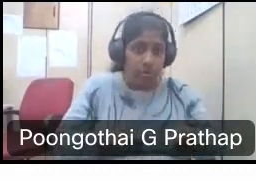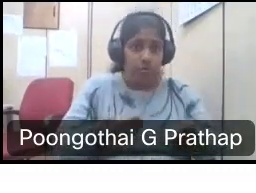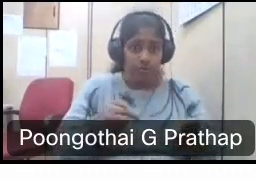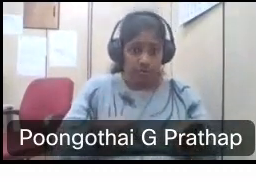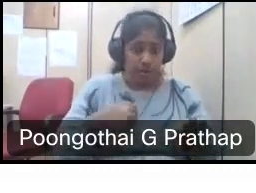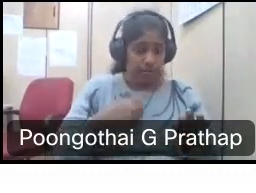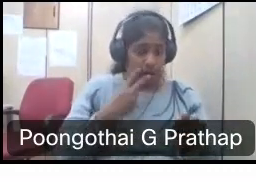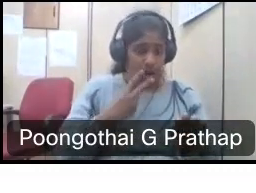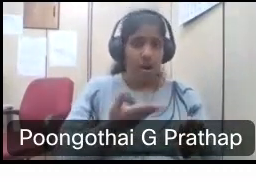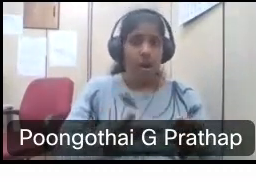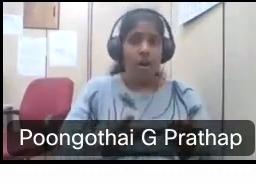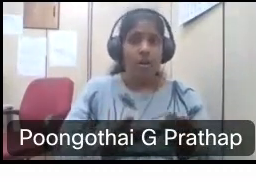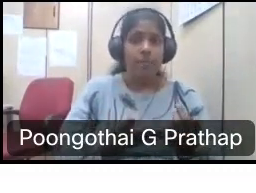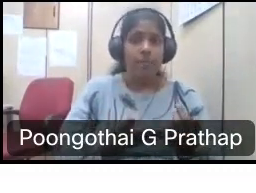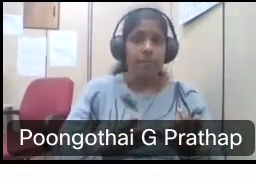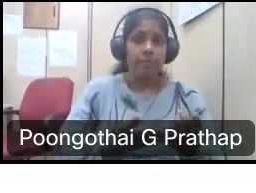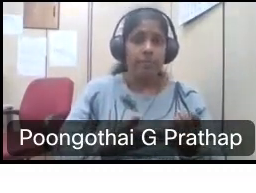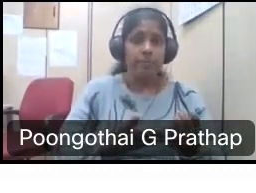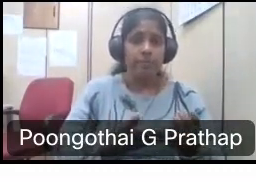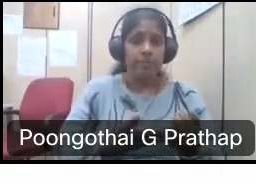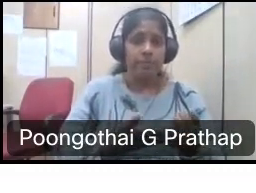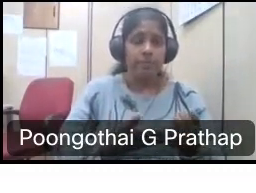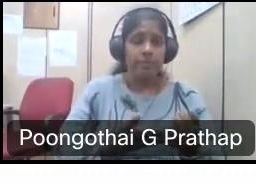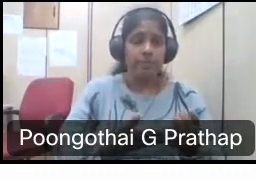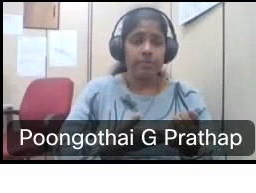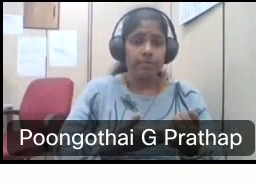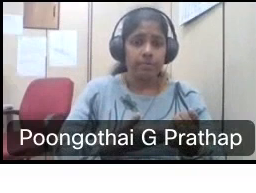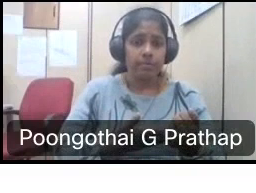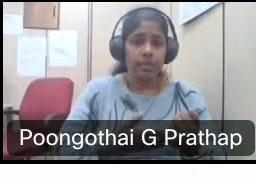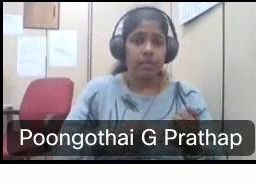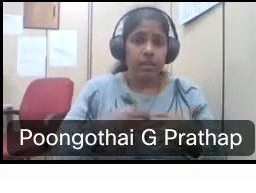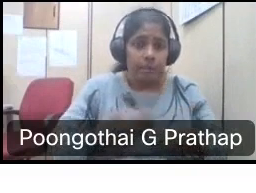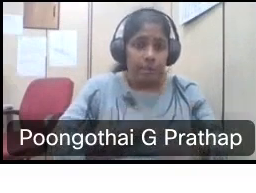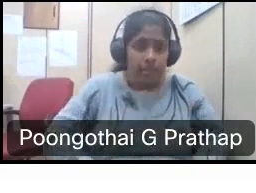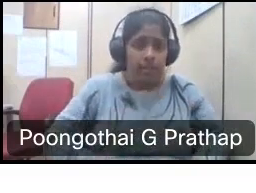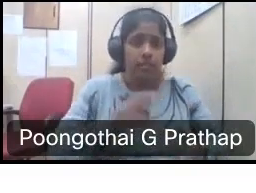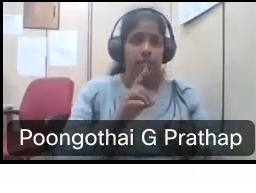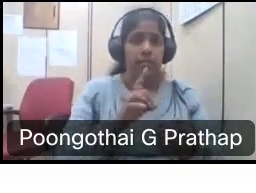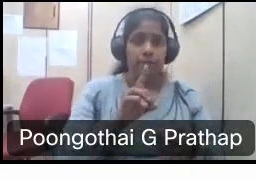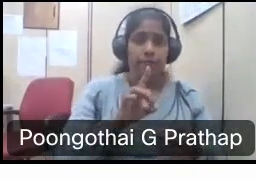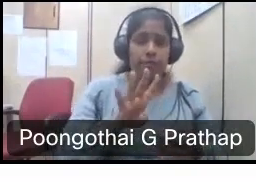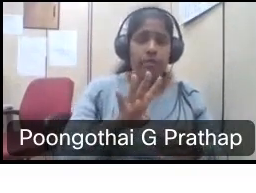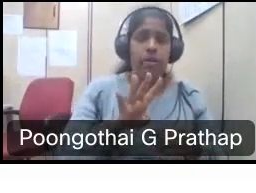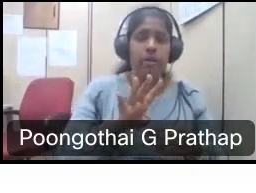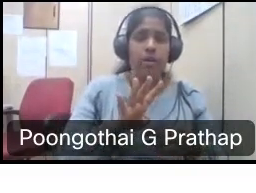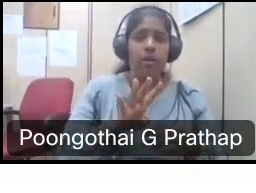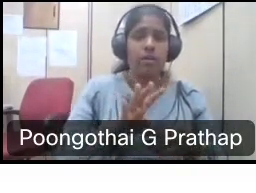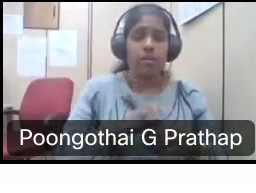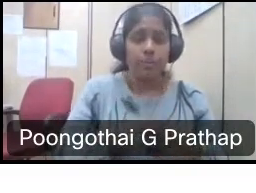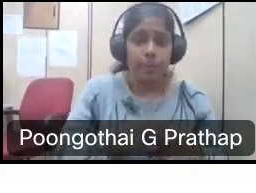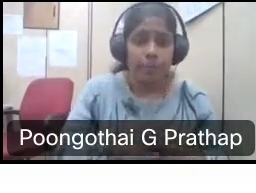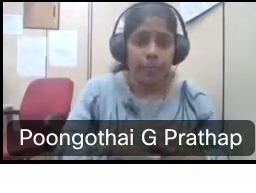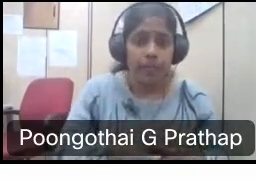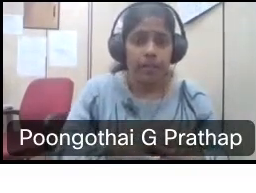because I run a program, Spandan, so I was very surprised that patient was not operated. And attendant were very